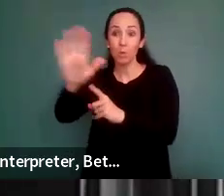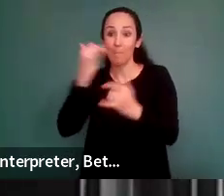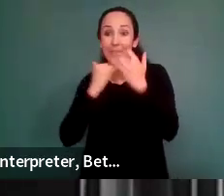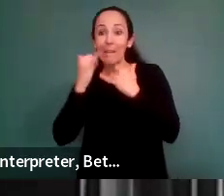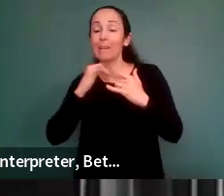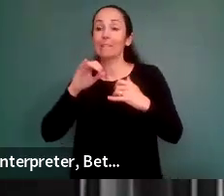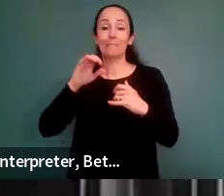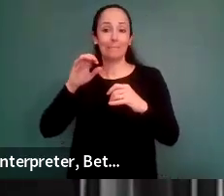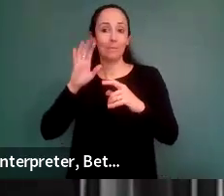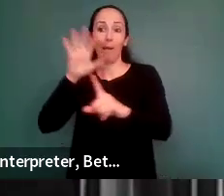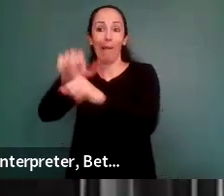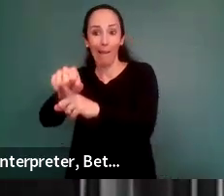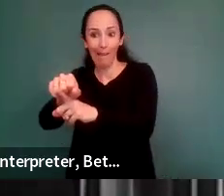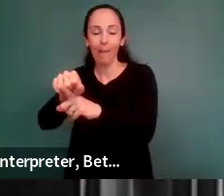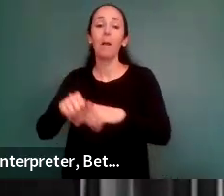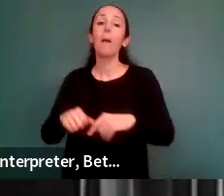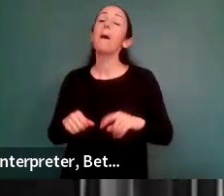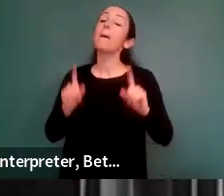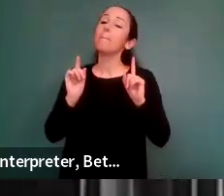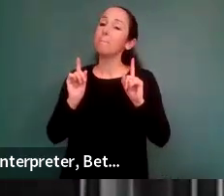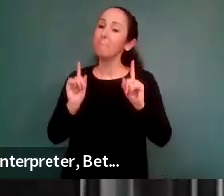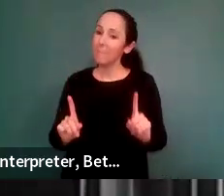but there's no substitution,